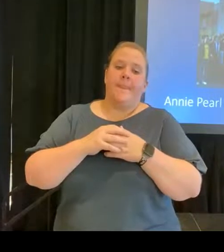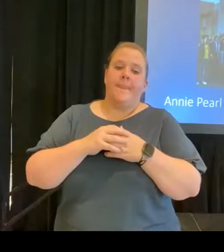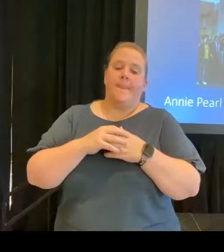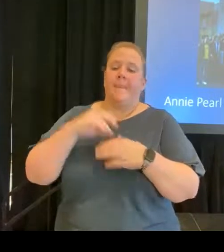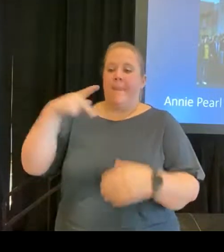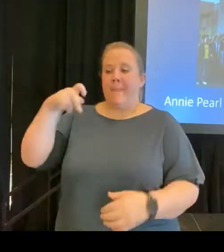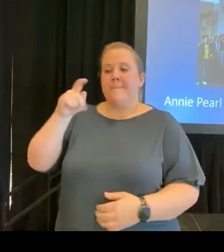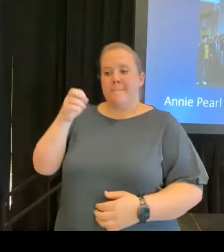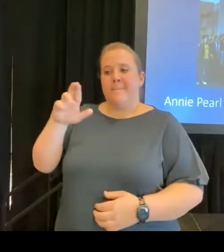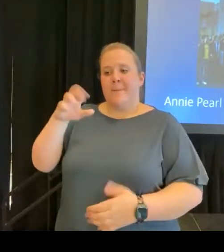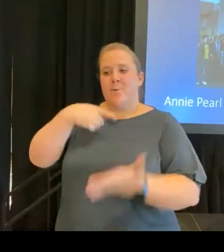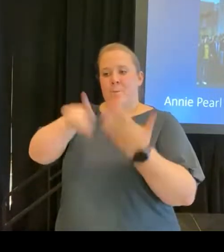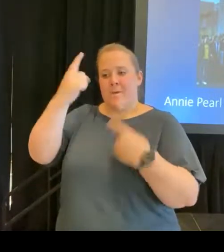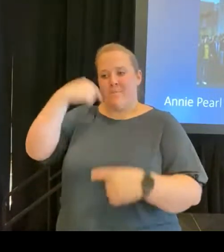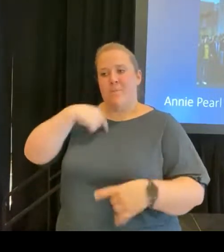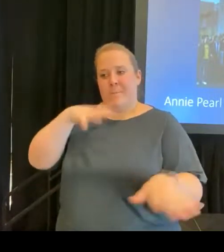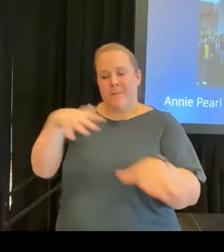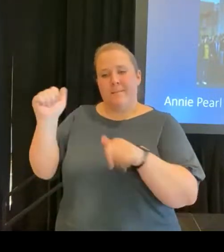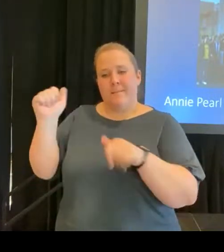Peter bonded me out.